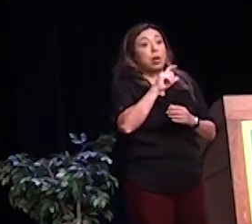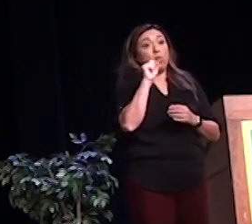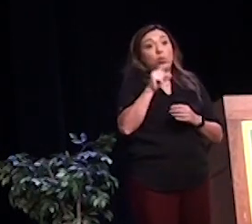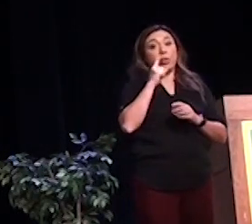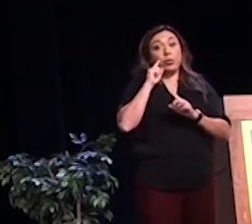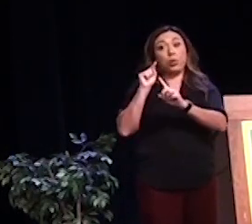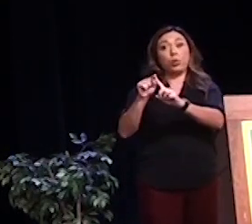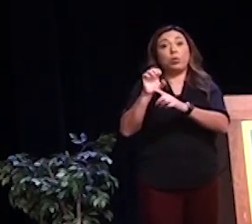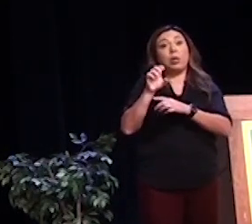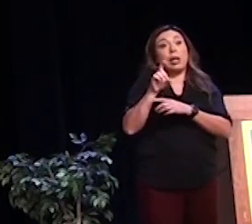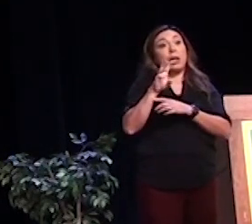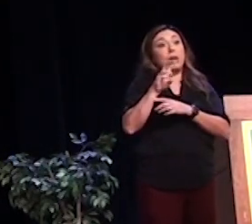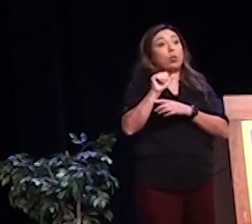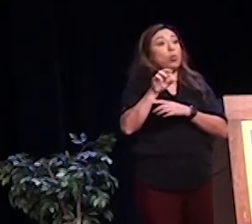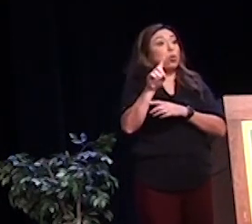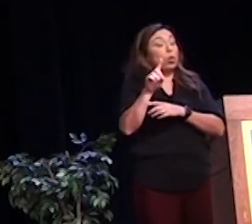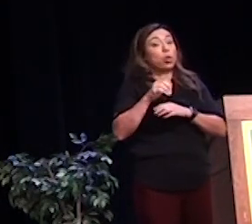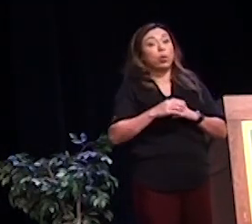you, Edward, and it was,